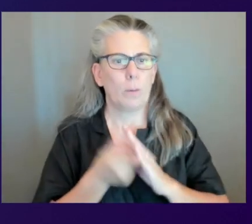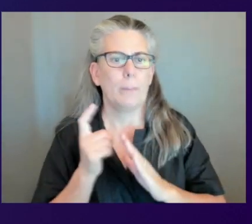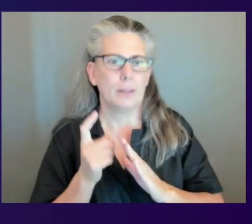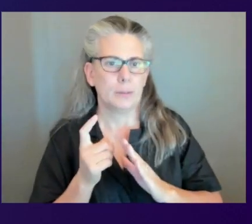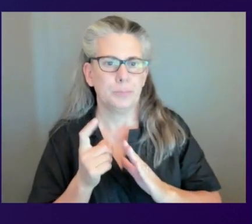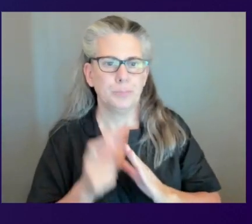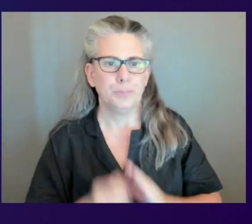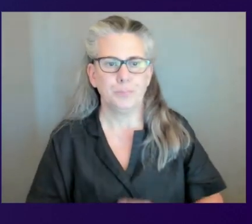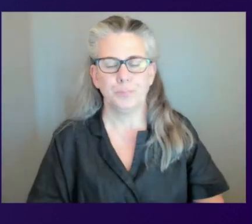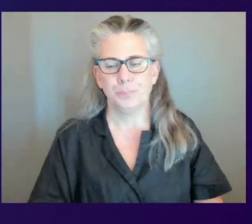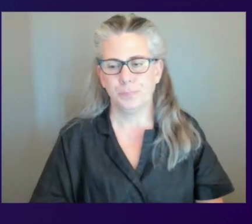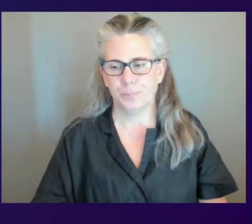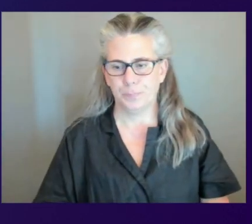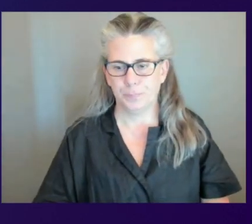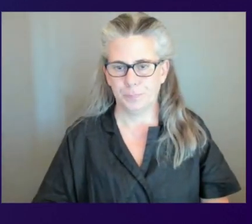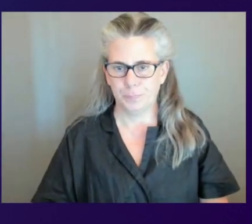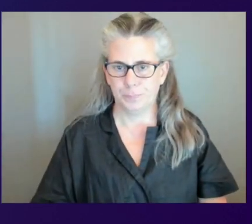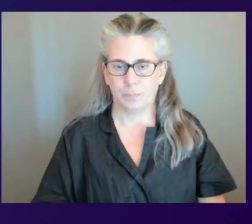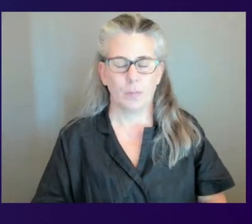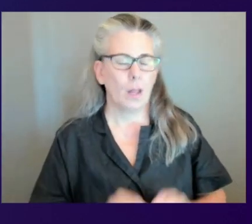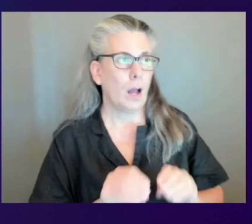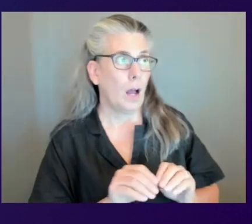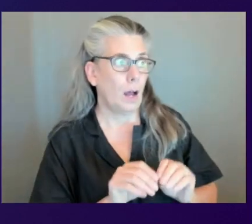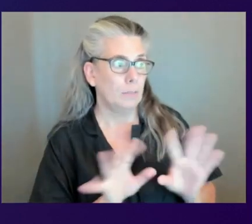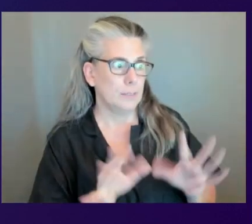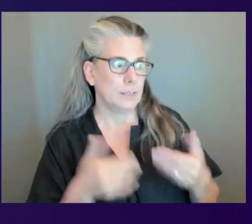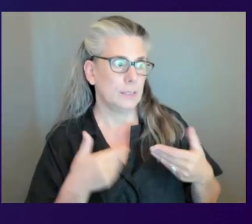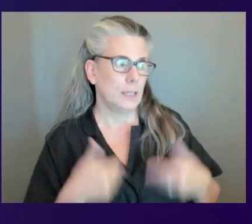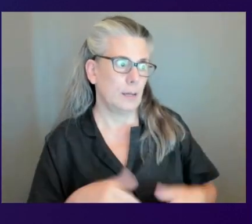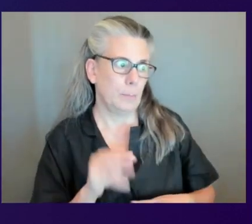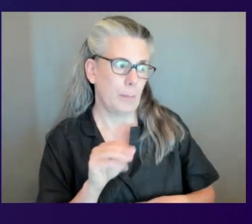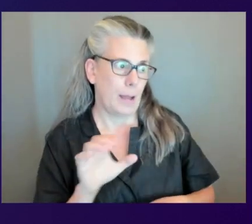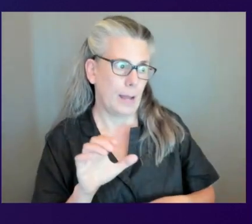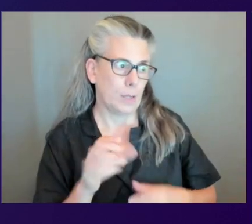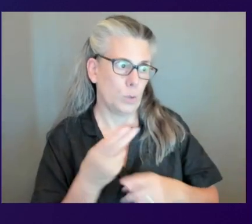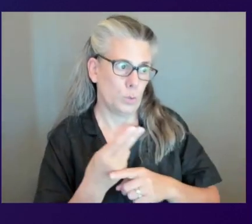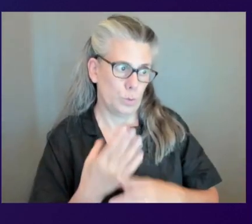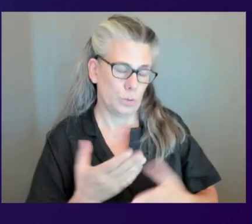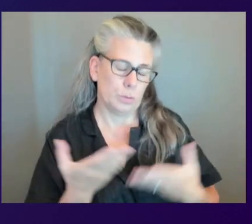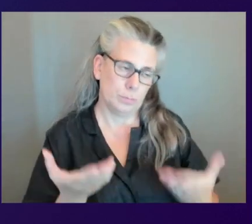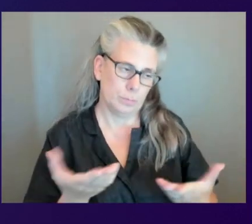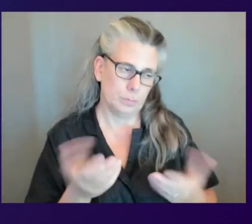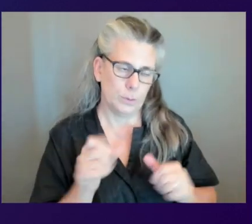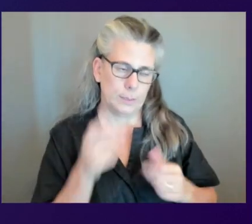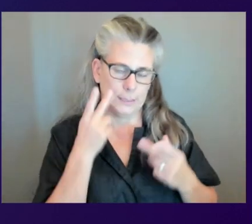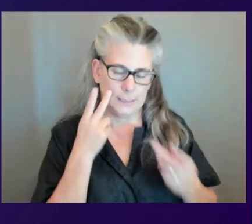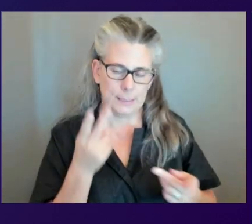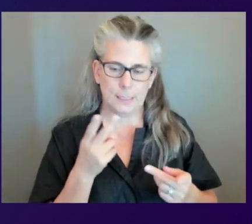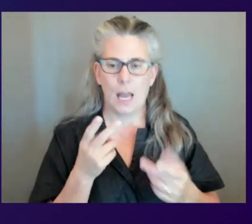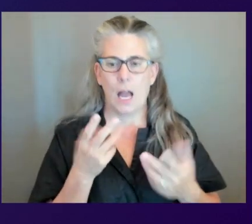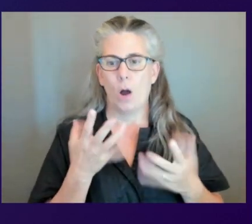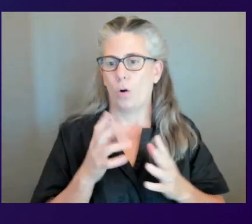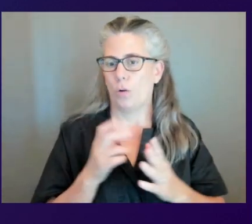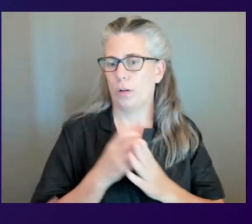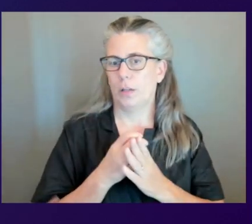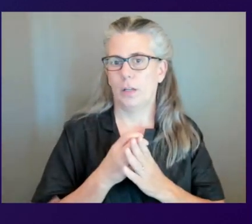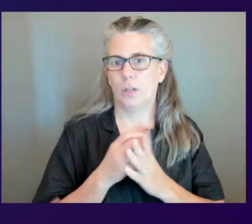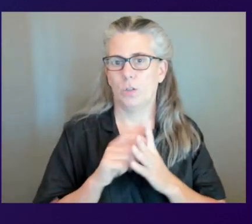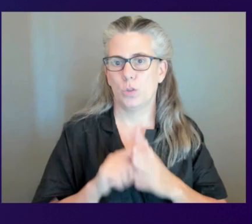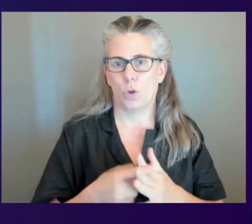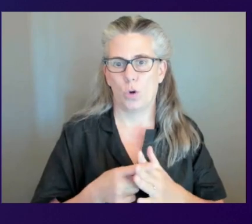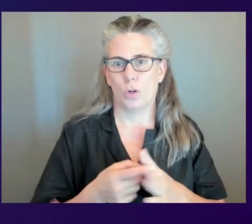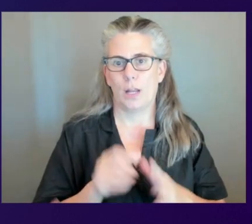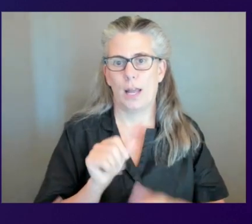I'm obviously a Mac user, as you could tell, just RDPing into a session, like running on